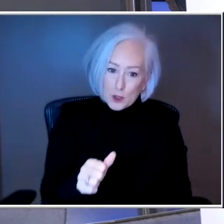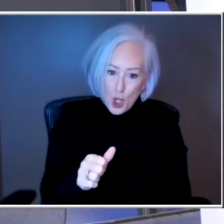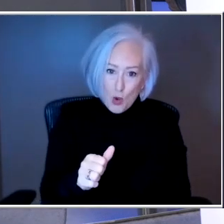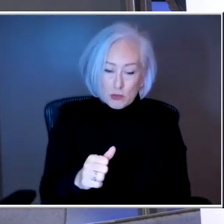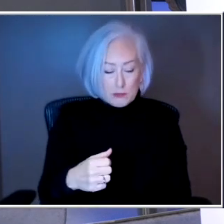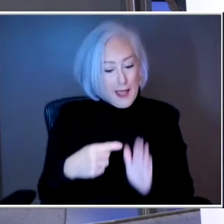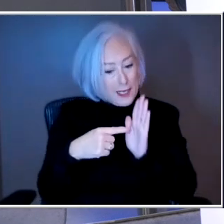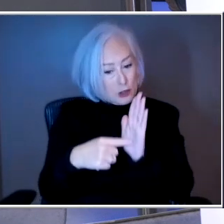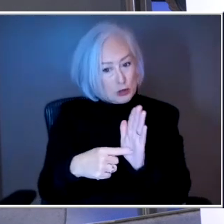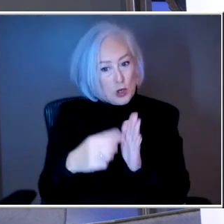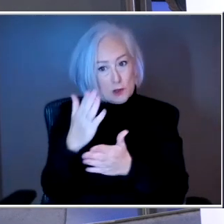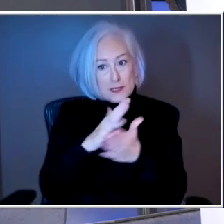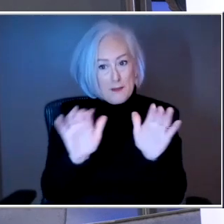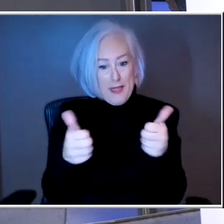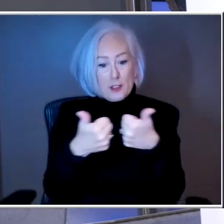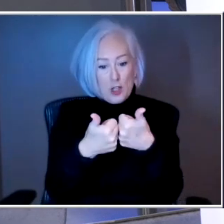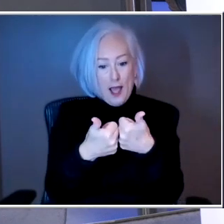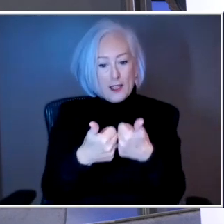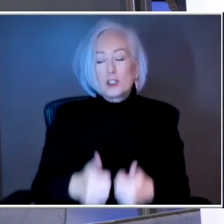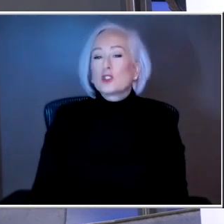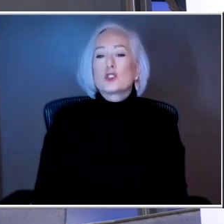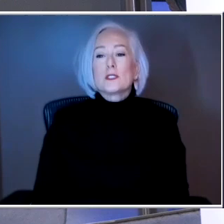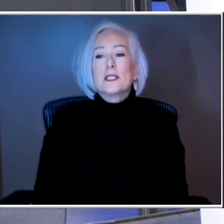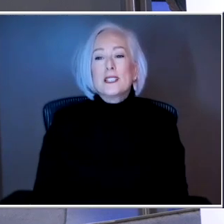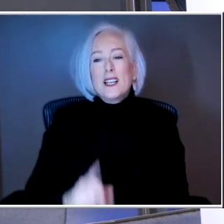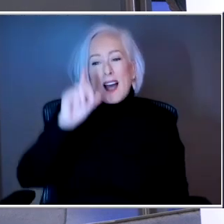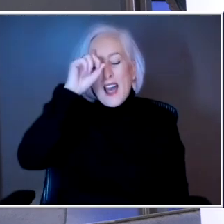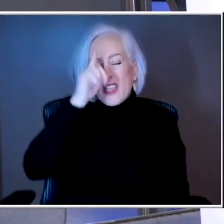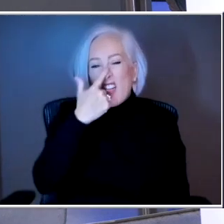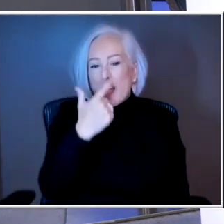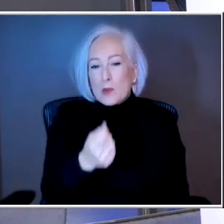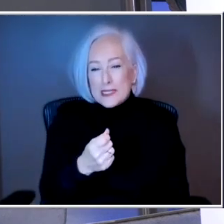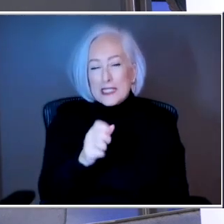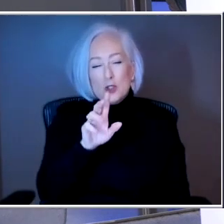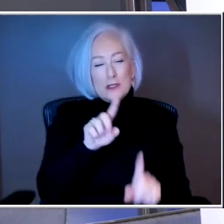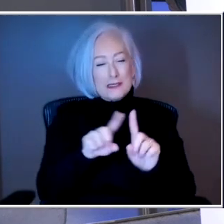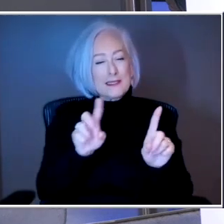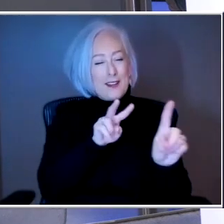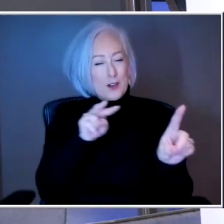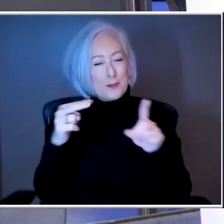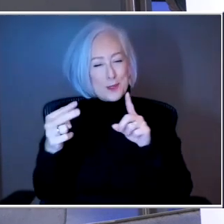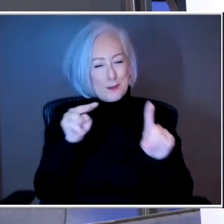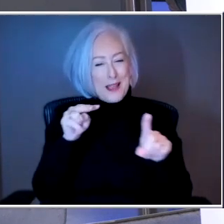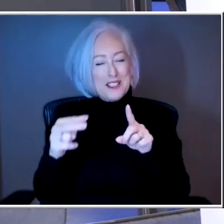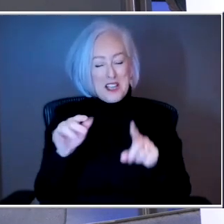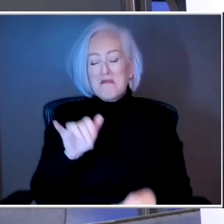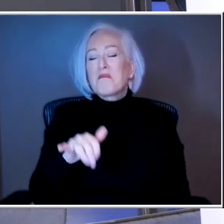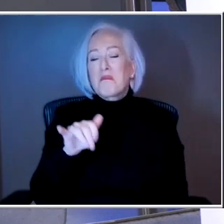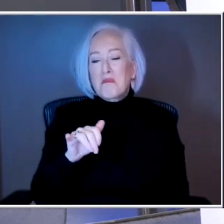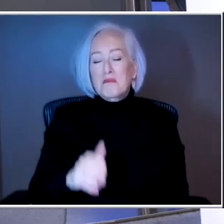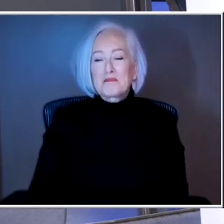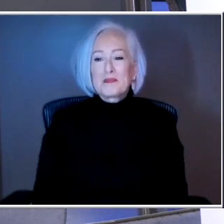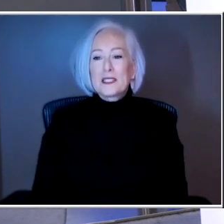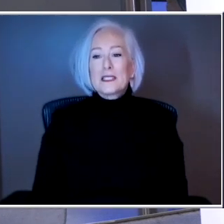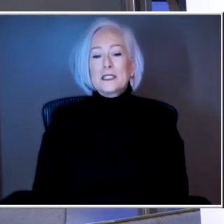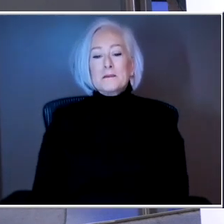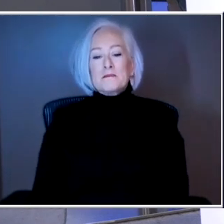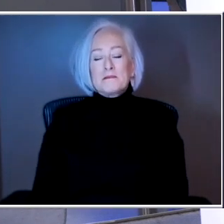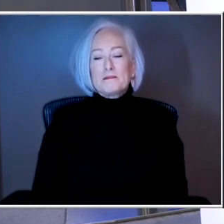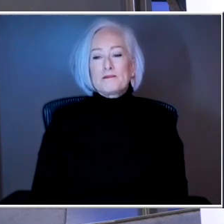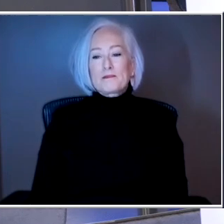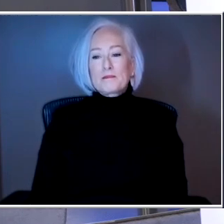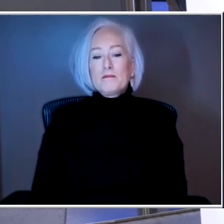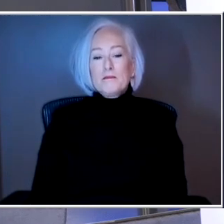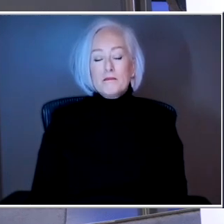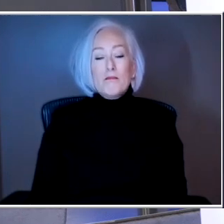through. So I wanted to ask you about that because I found that interesting. There's such a multiple amount of those programs out there. Be sure to